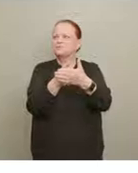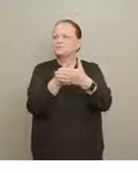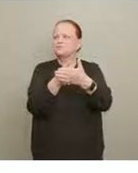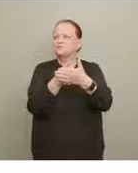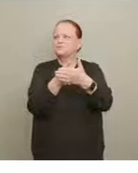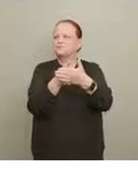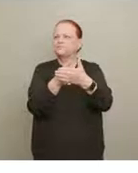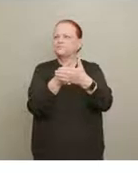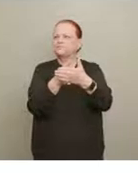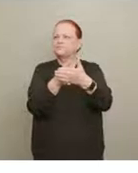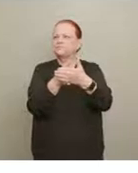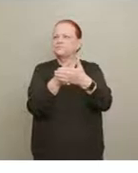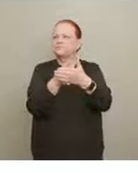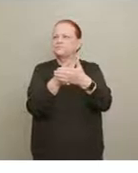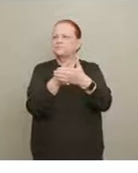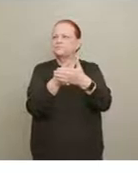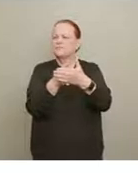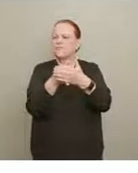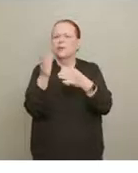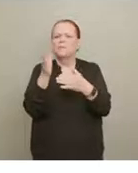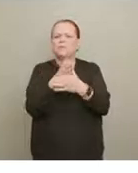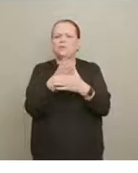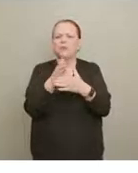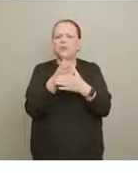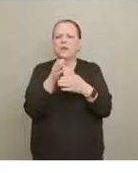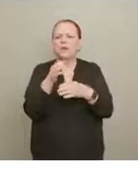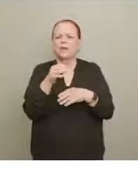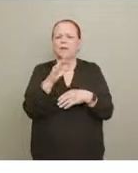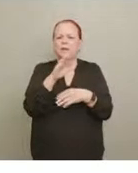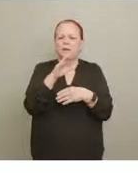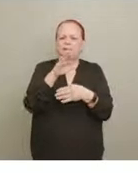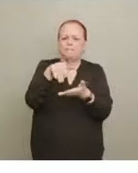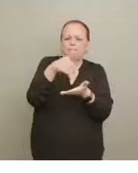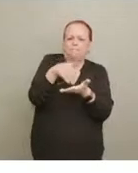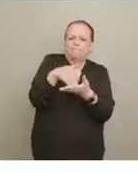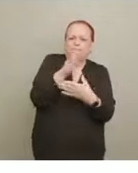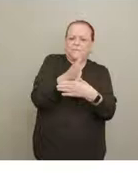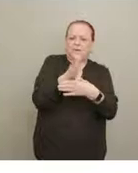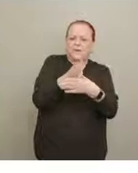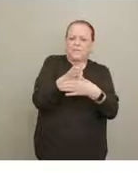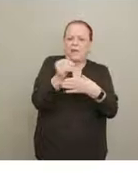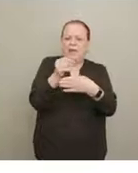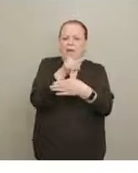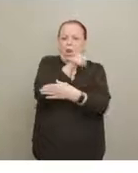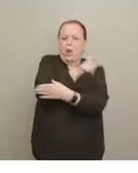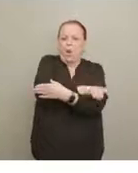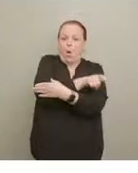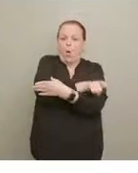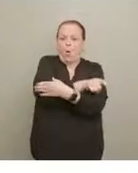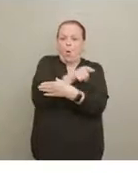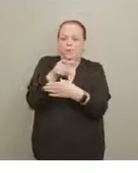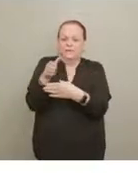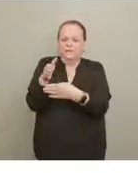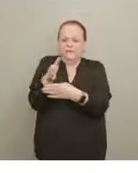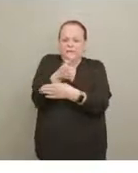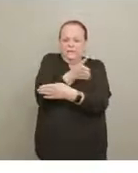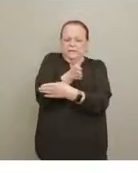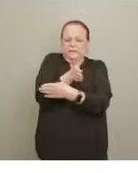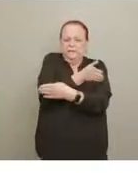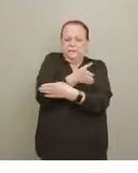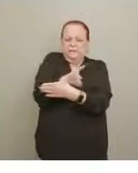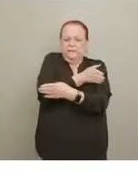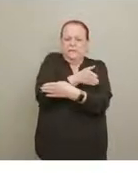the line that delineate between medium and low. And I'm hopeful that when the CDC updates